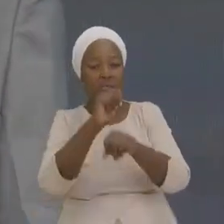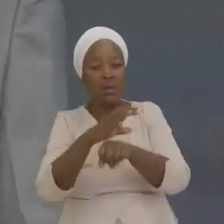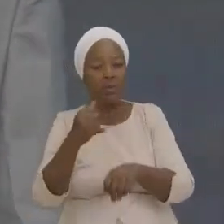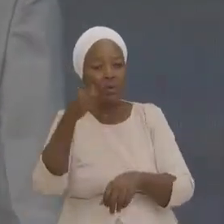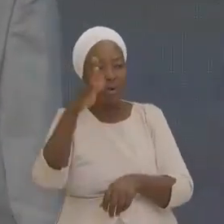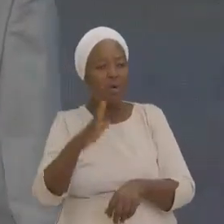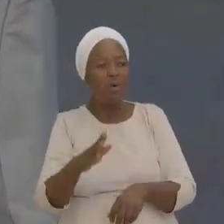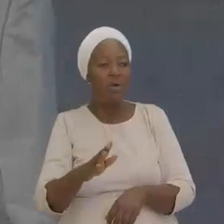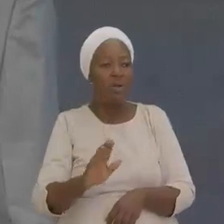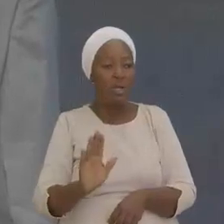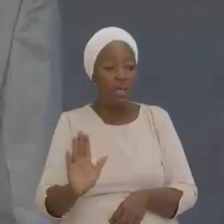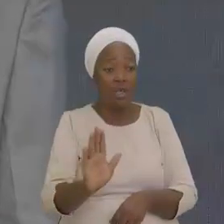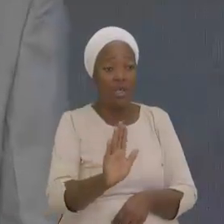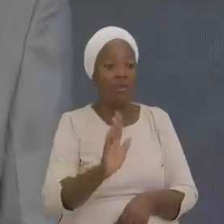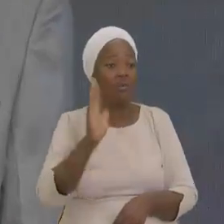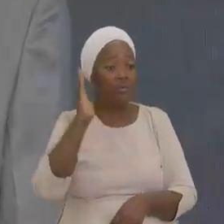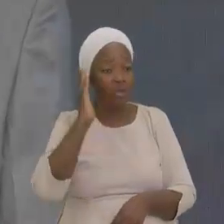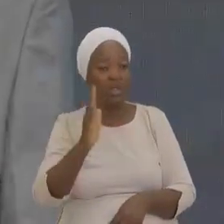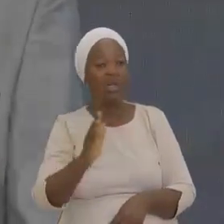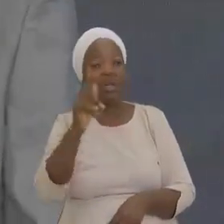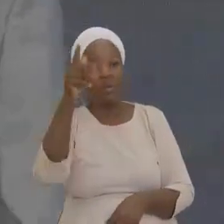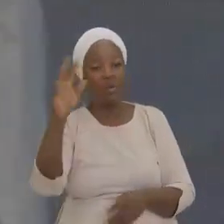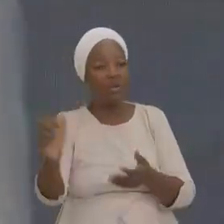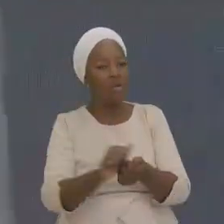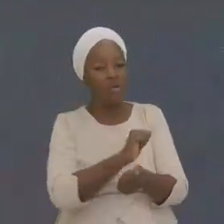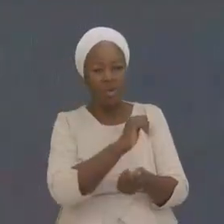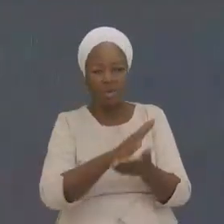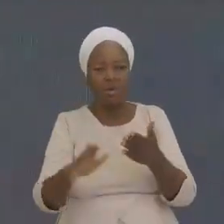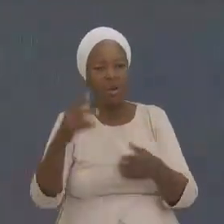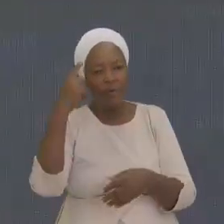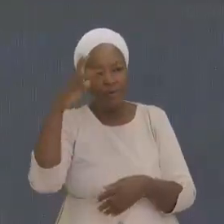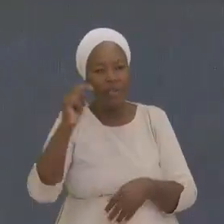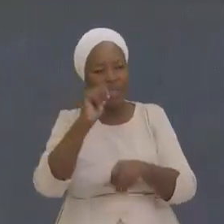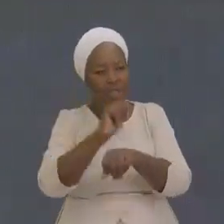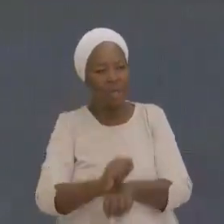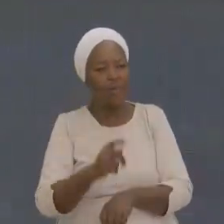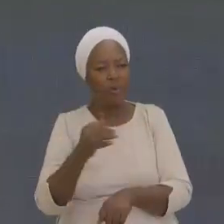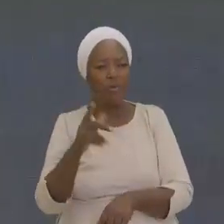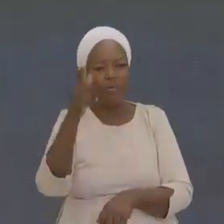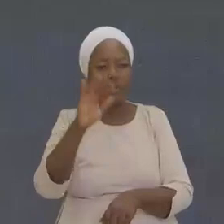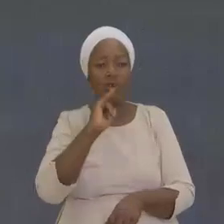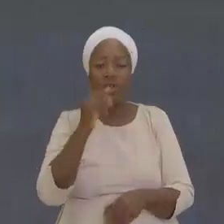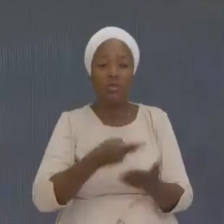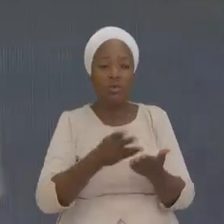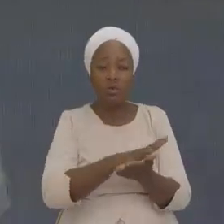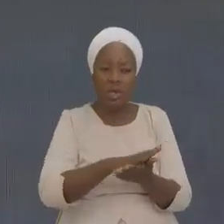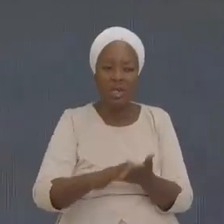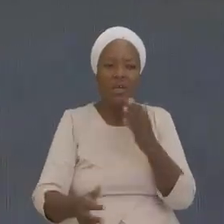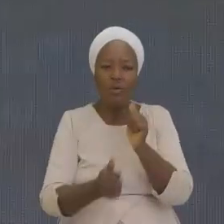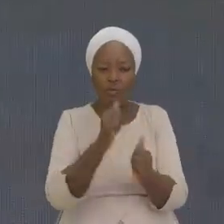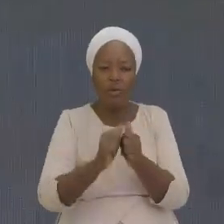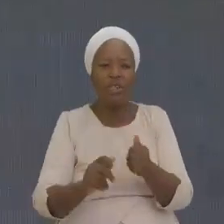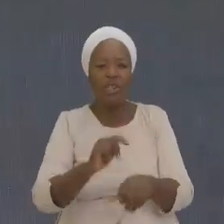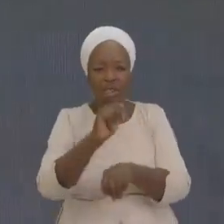him shall God destroy. For the temple of God is holy." Which